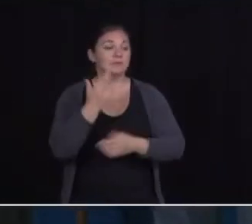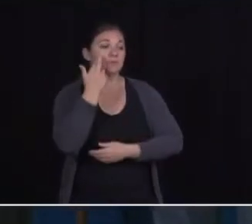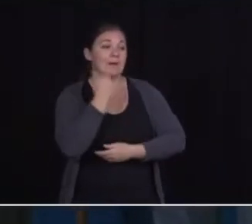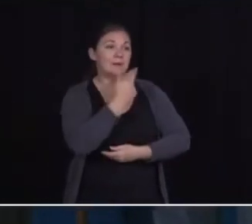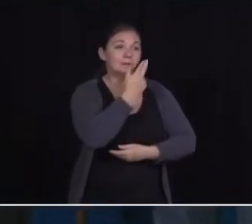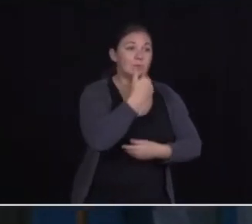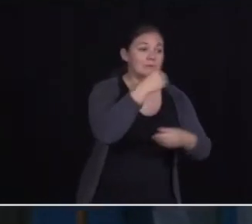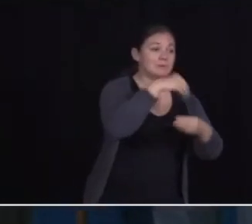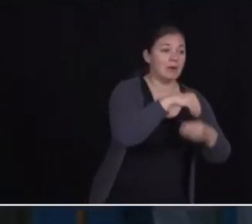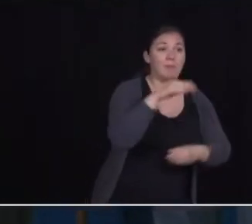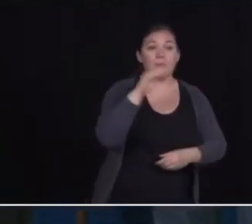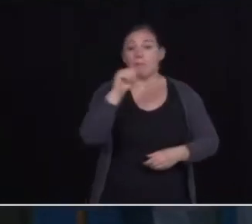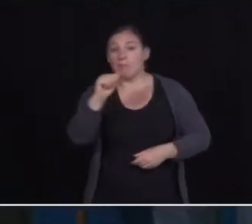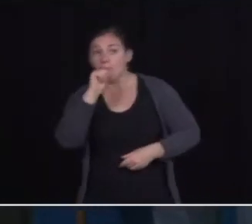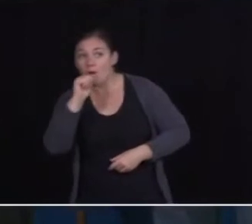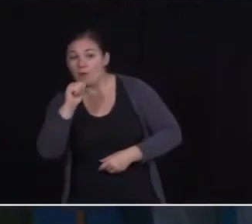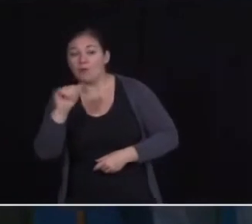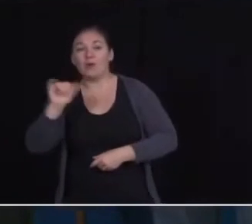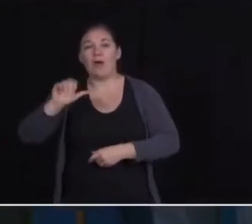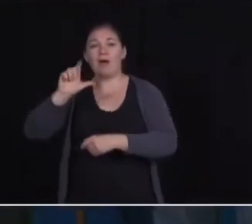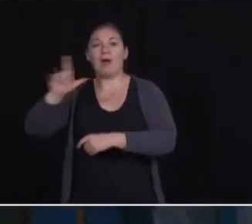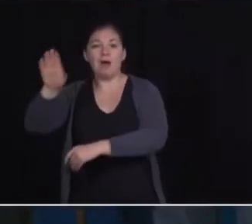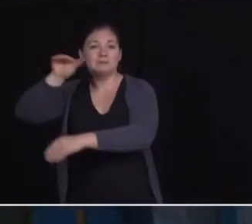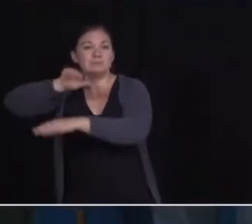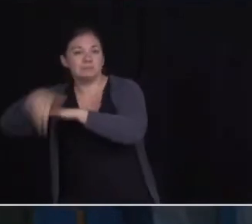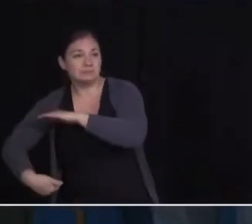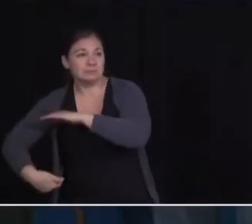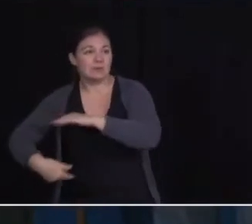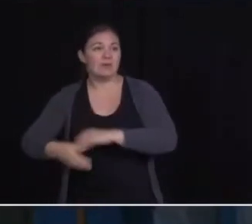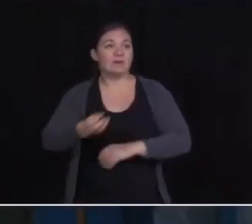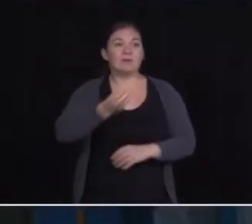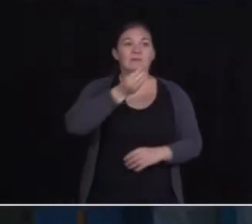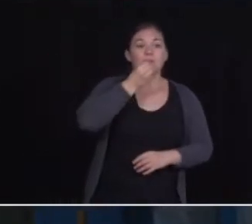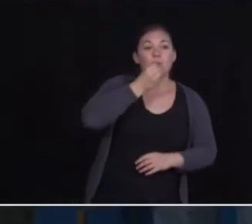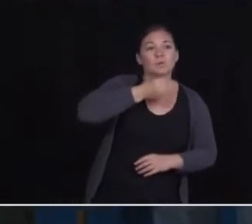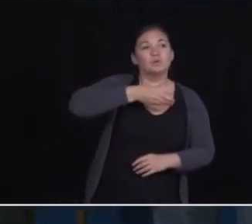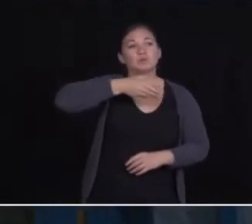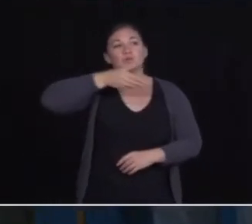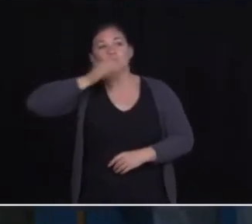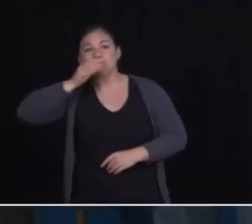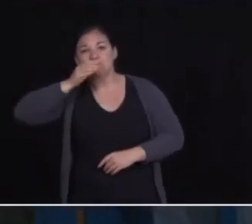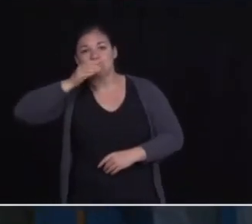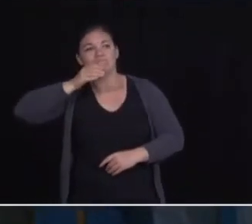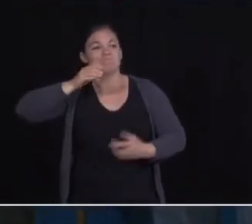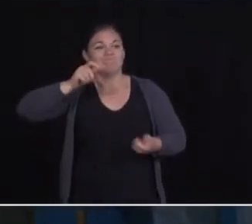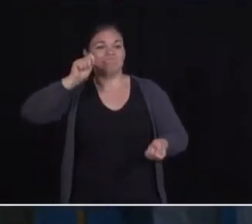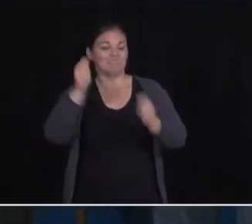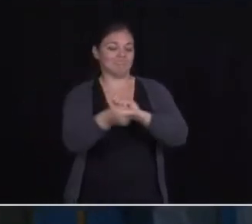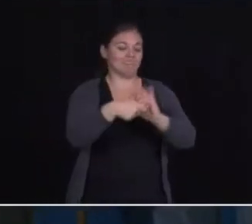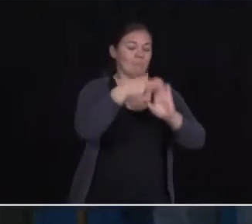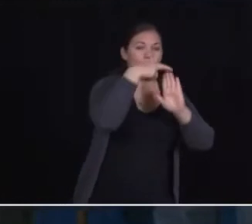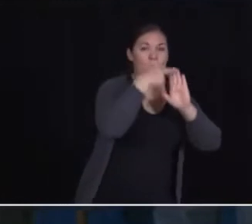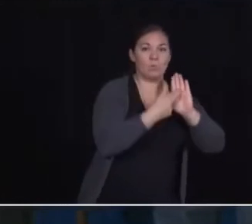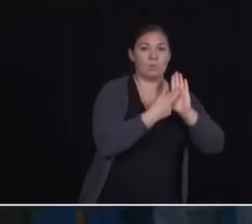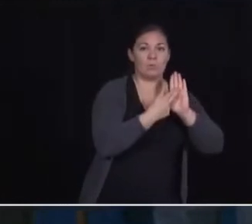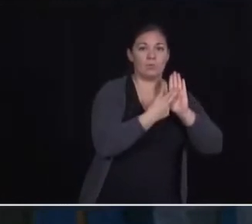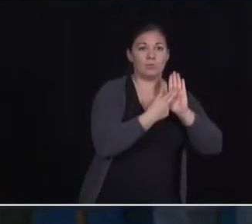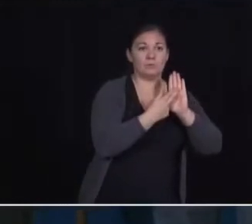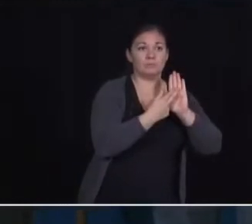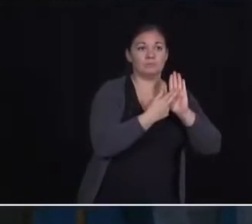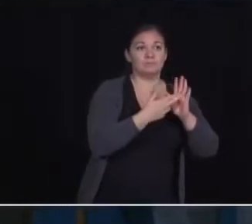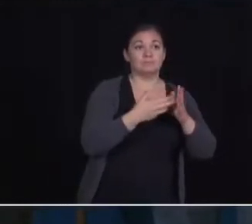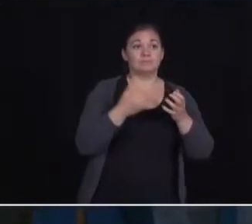nightclubs. Indoor gyms and fitness centers will be closed, as will conference and convention centers, with an exception